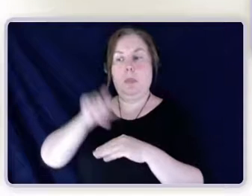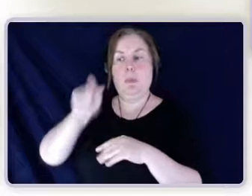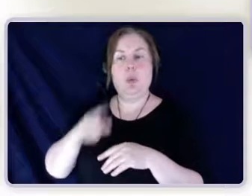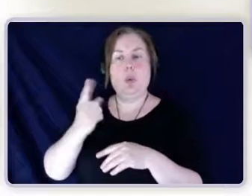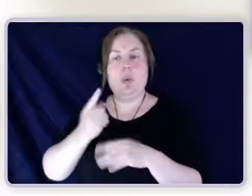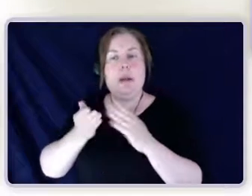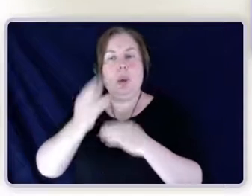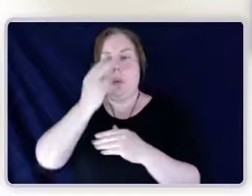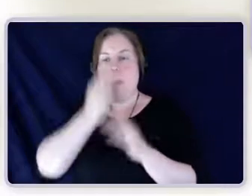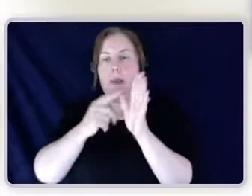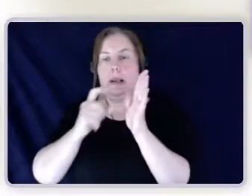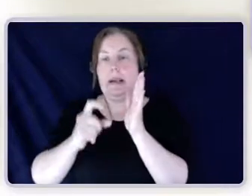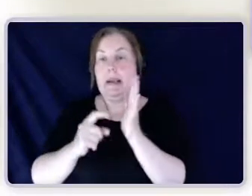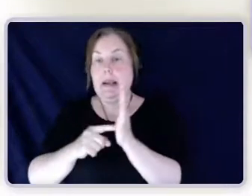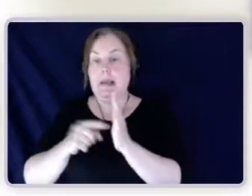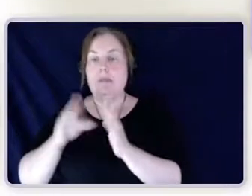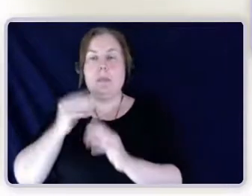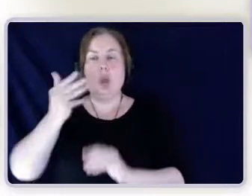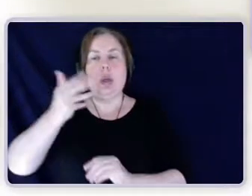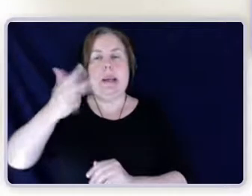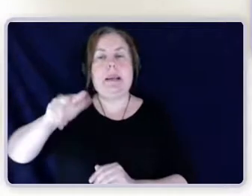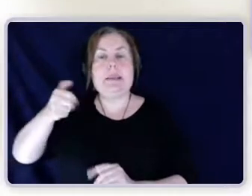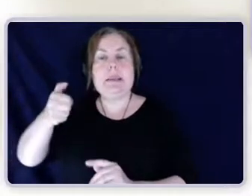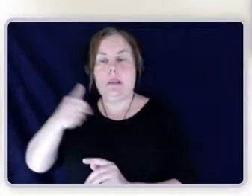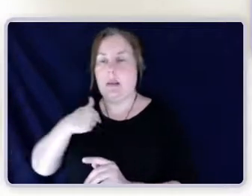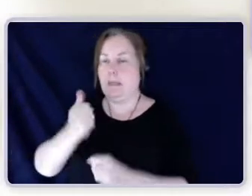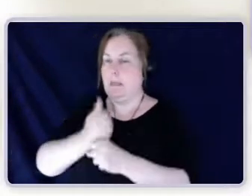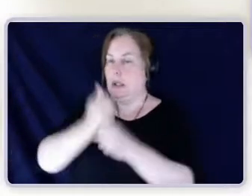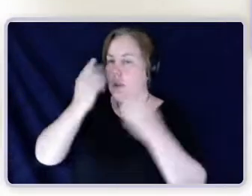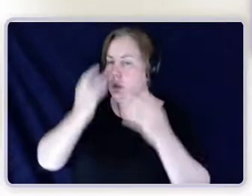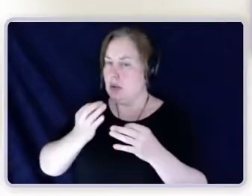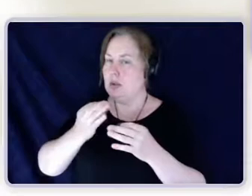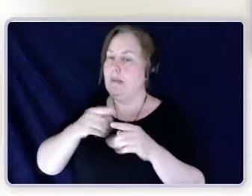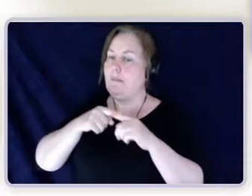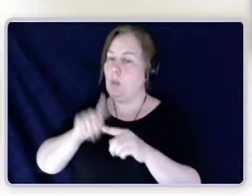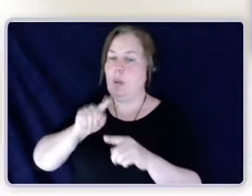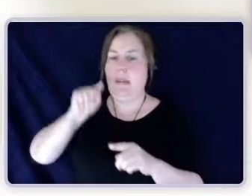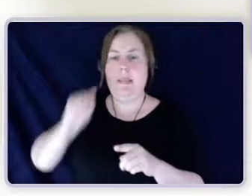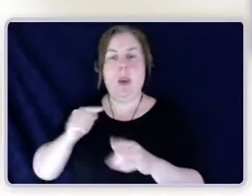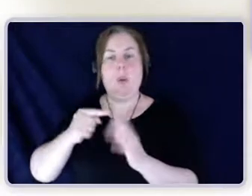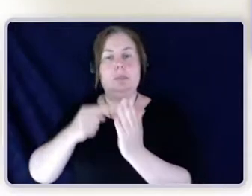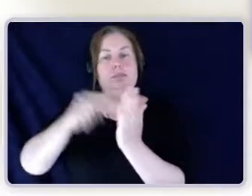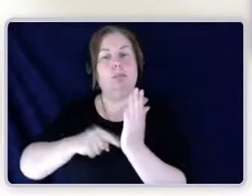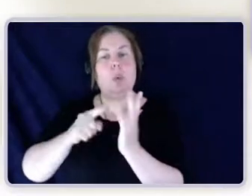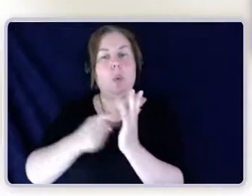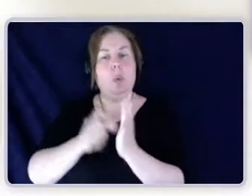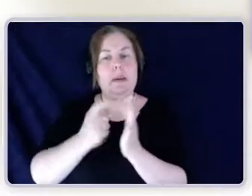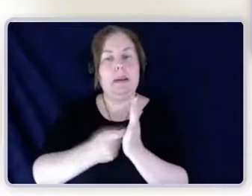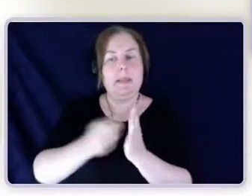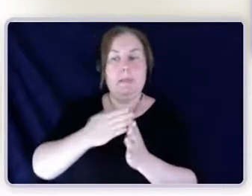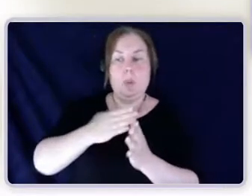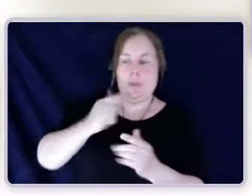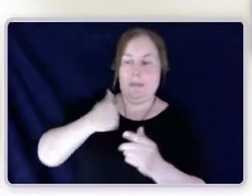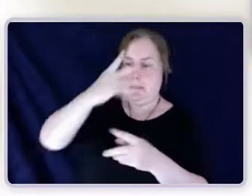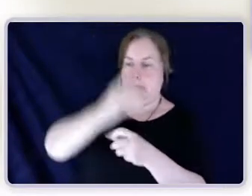for those orders according to what I believe is in the person's best interests, what is least